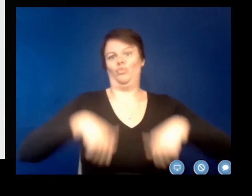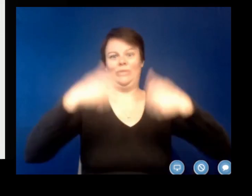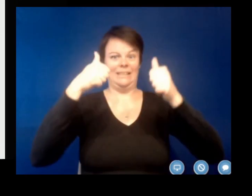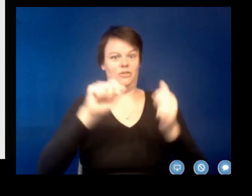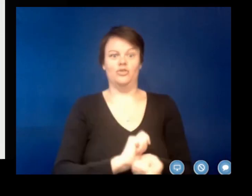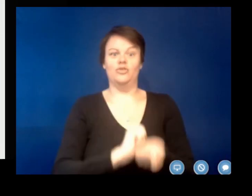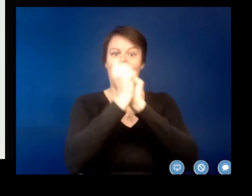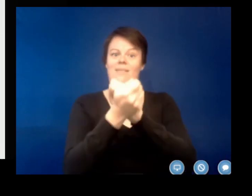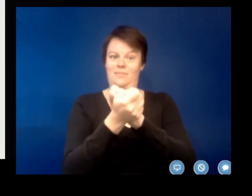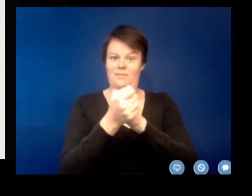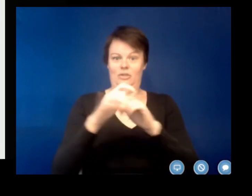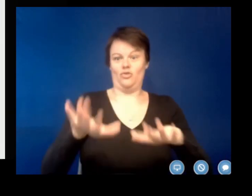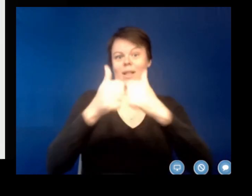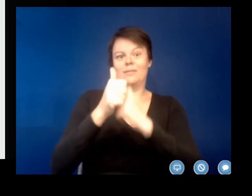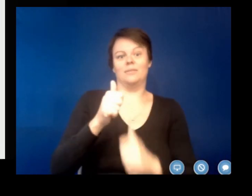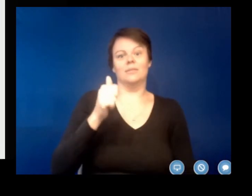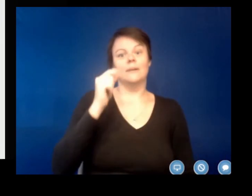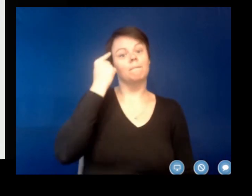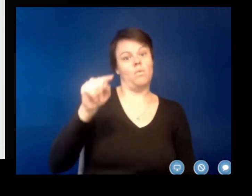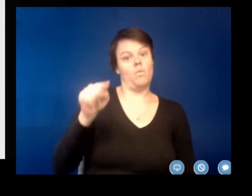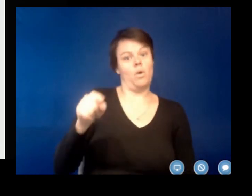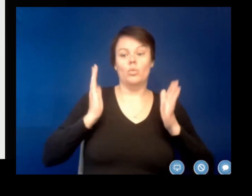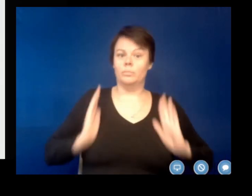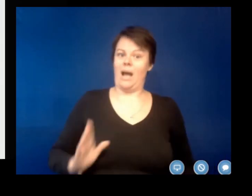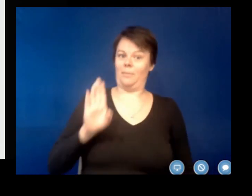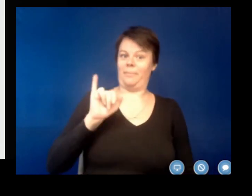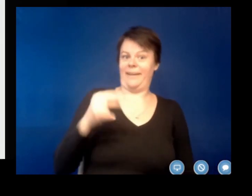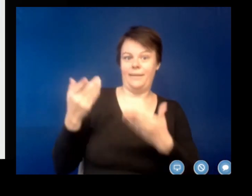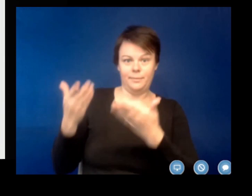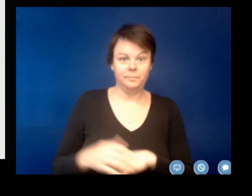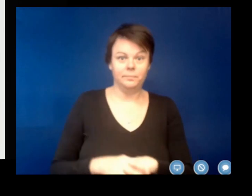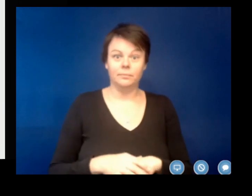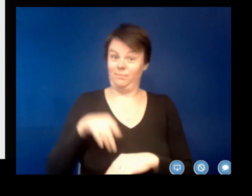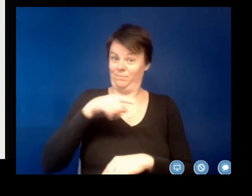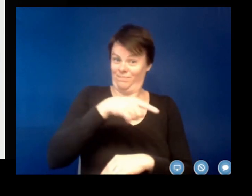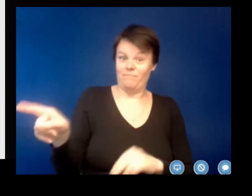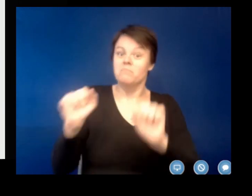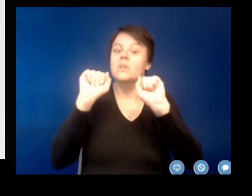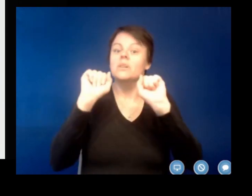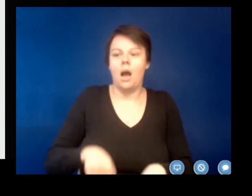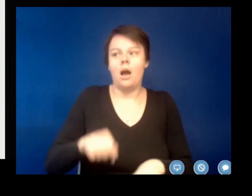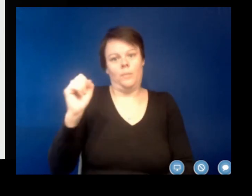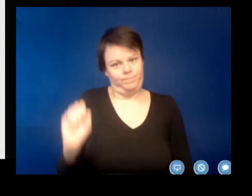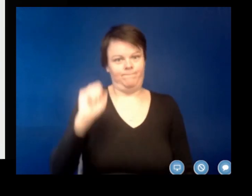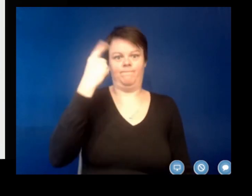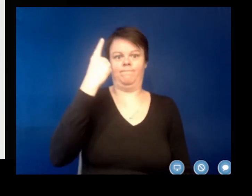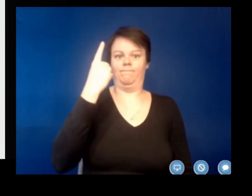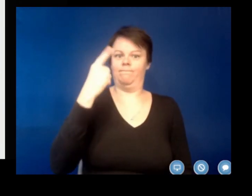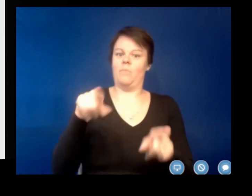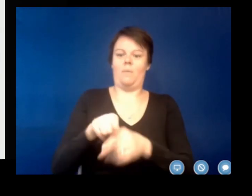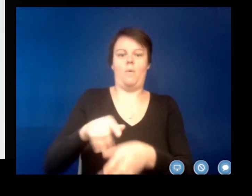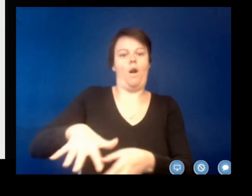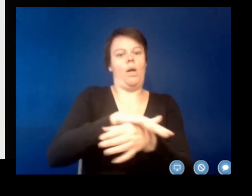And from my understanding, all these developments are a great challenge for human